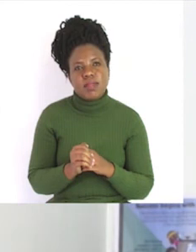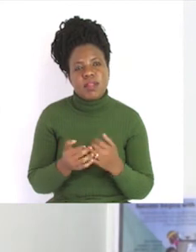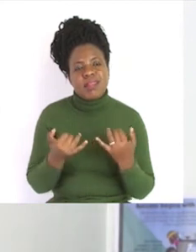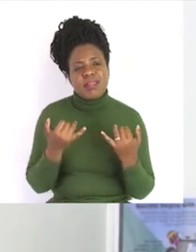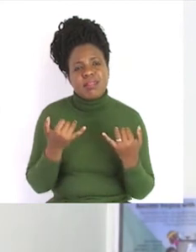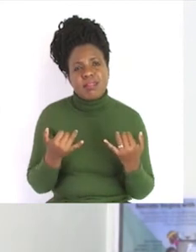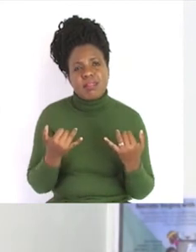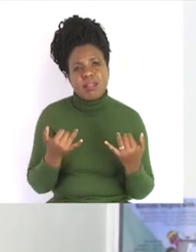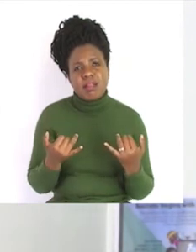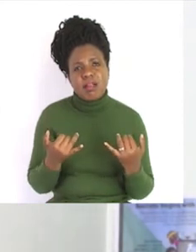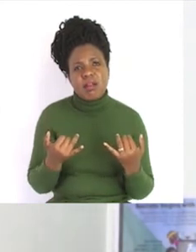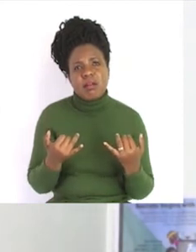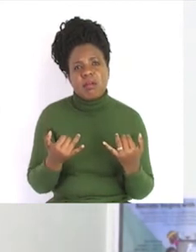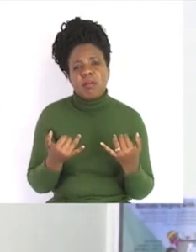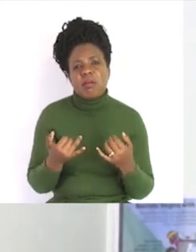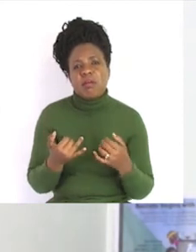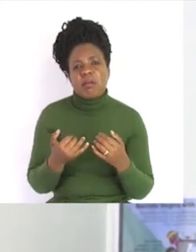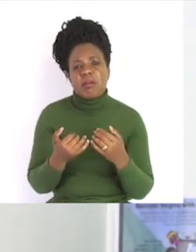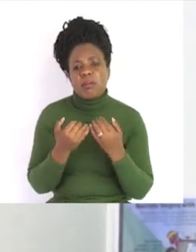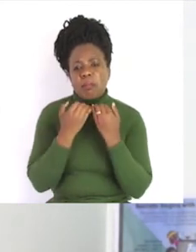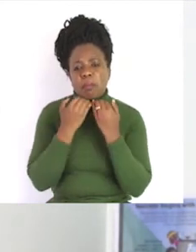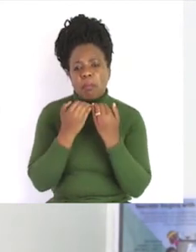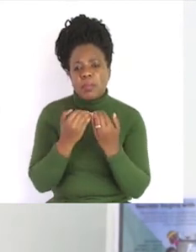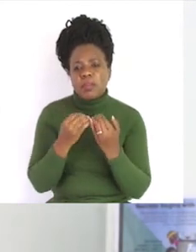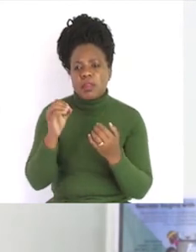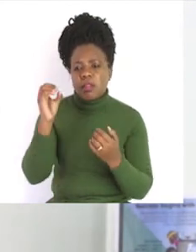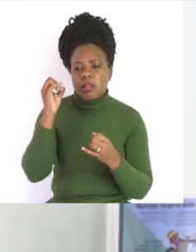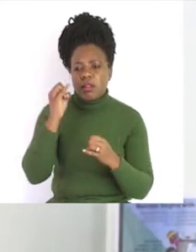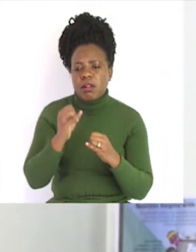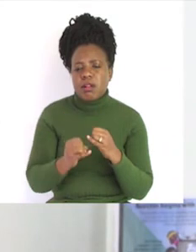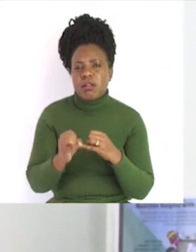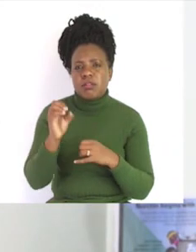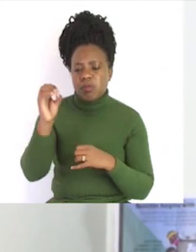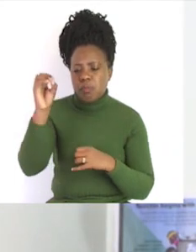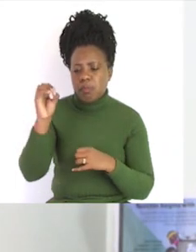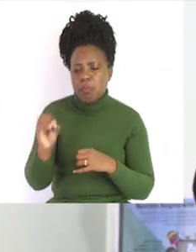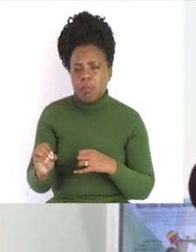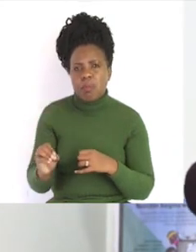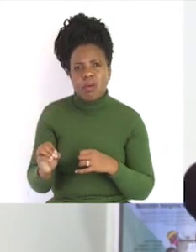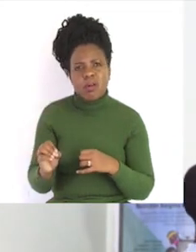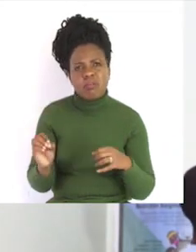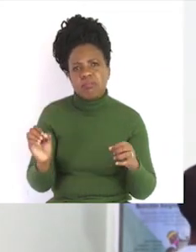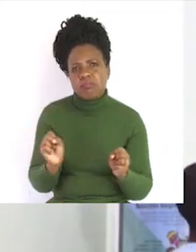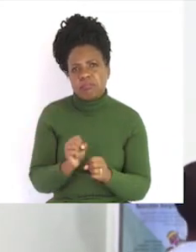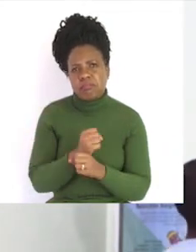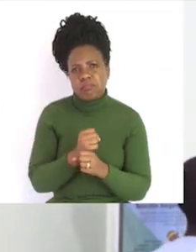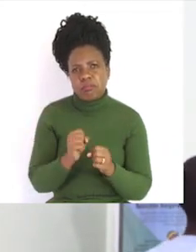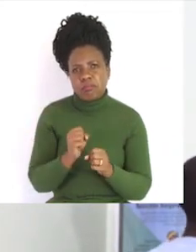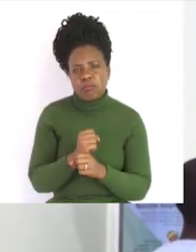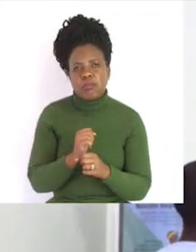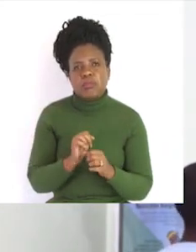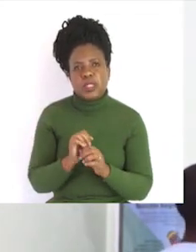necessity to bring down the 0. So you keep it like that. So, in other words,